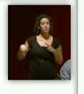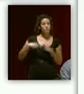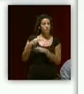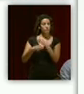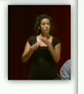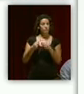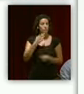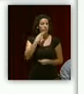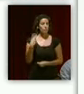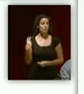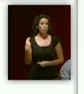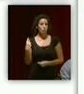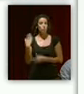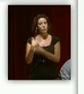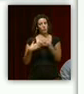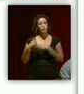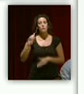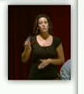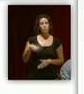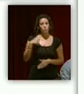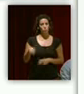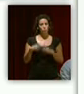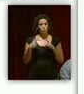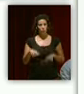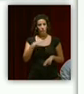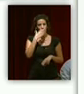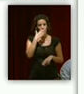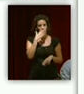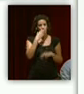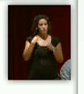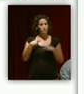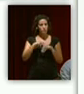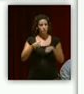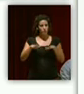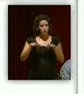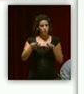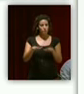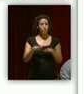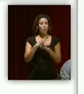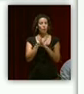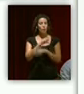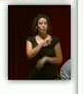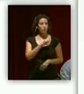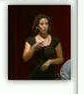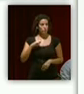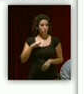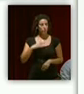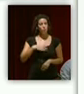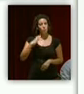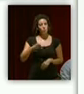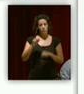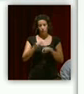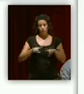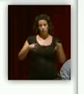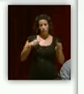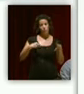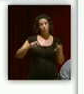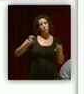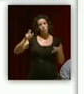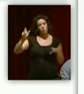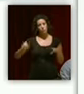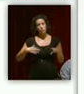basis, but also in a collaborative basis. People with disabilities could compete with one